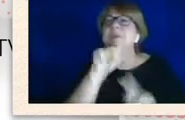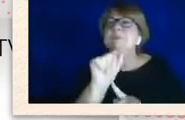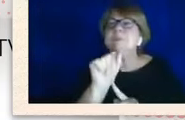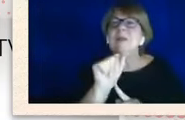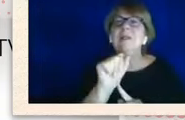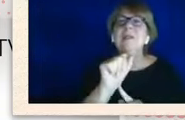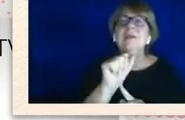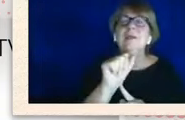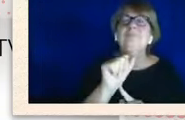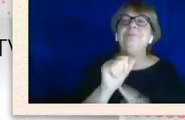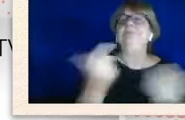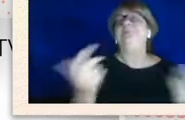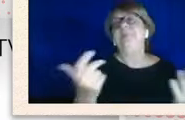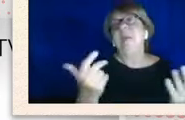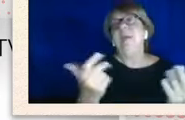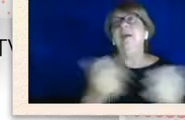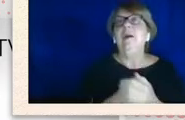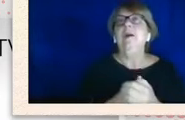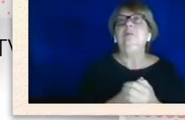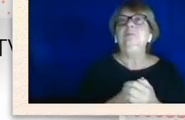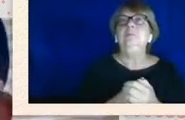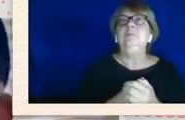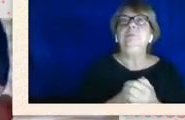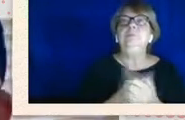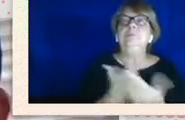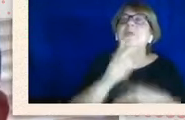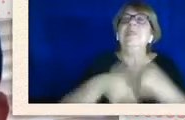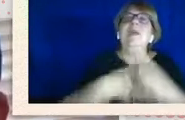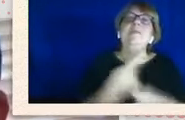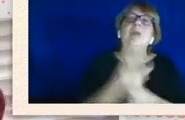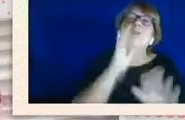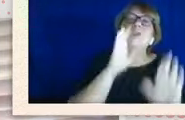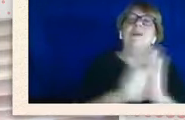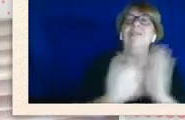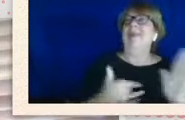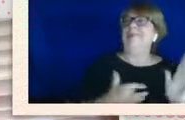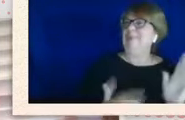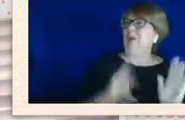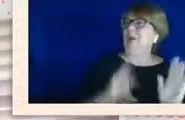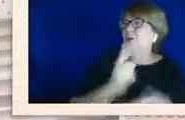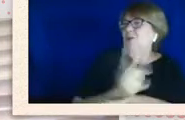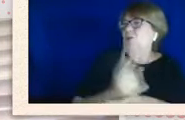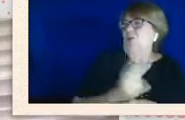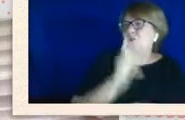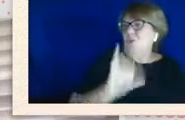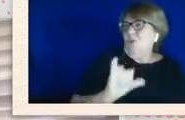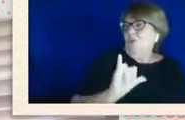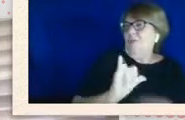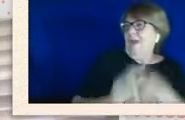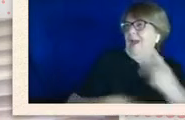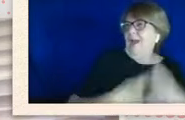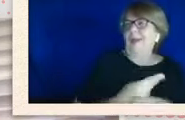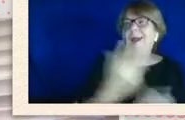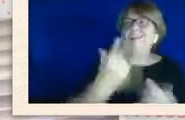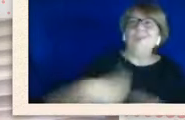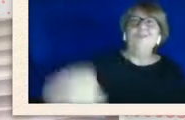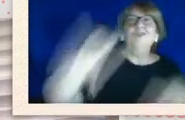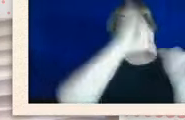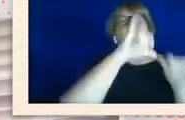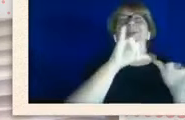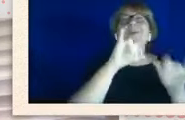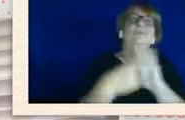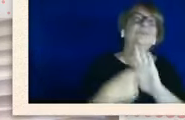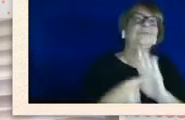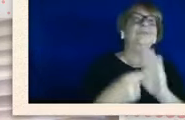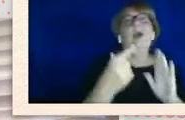again are the types of graphics that typically get utilized in these moments. The universal sign of accessibility,